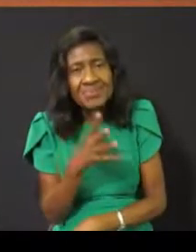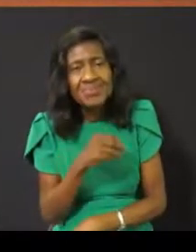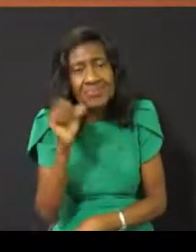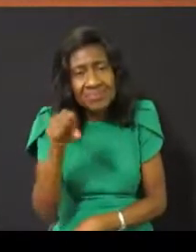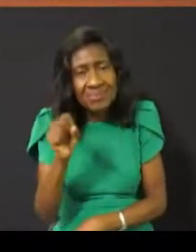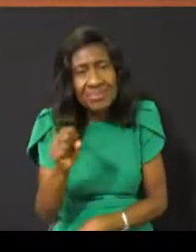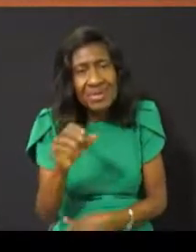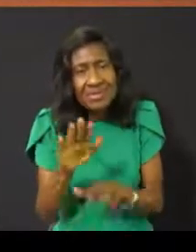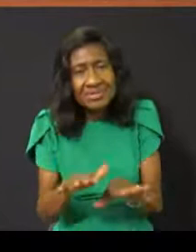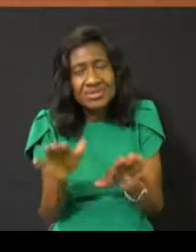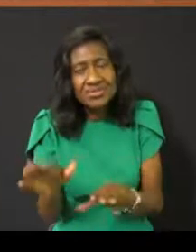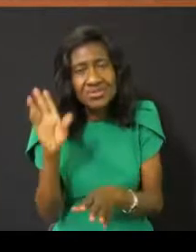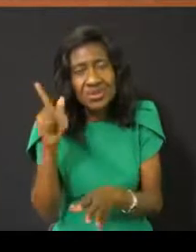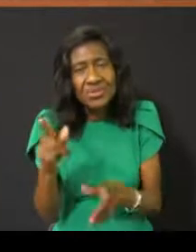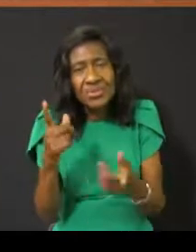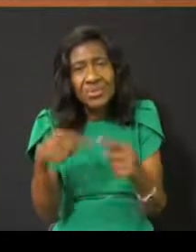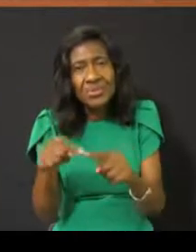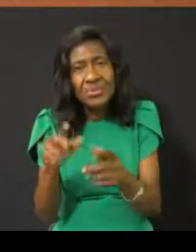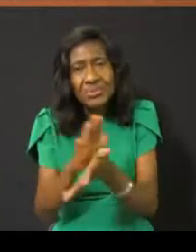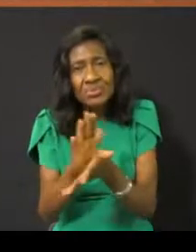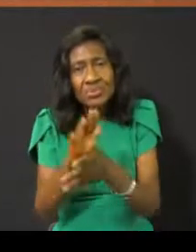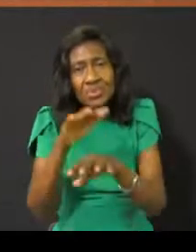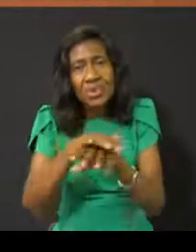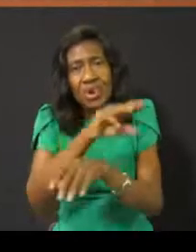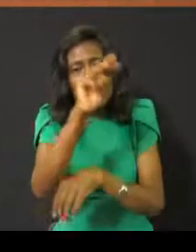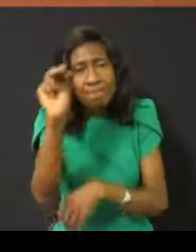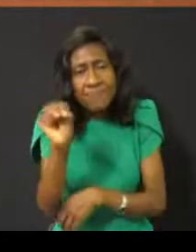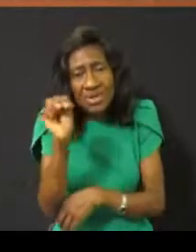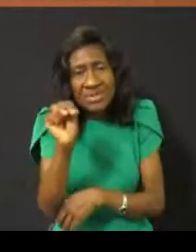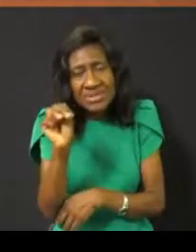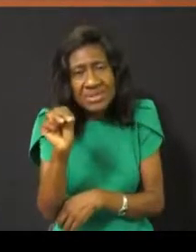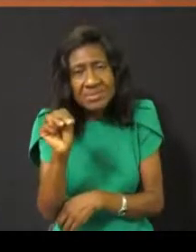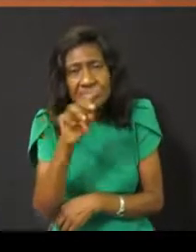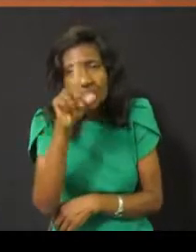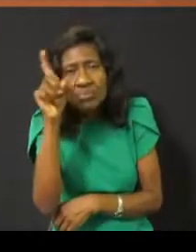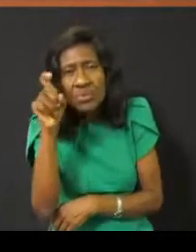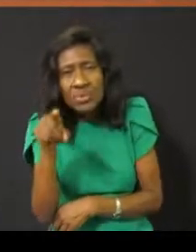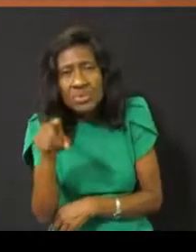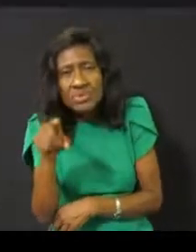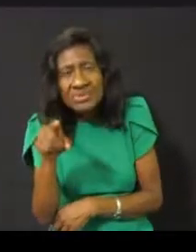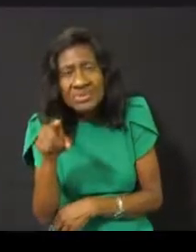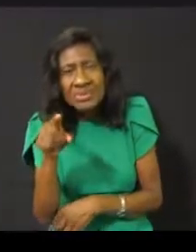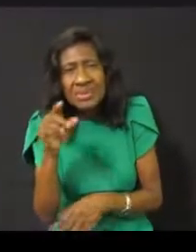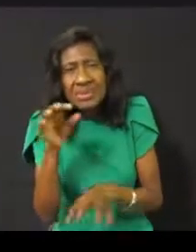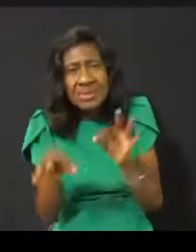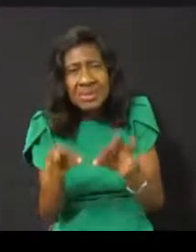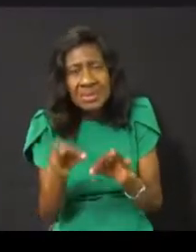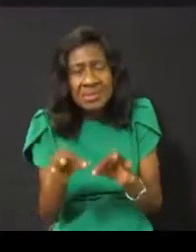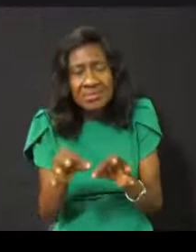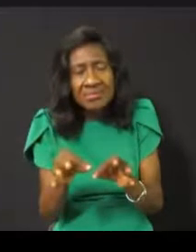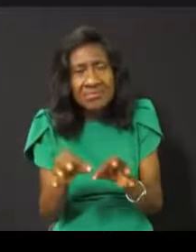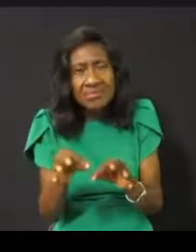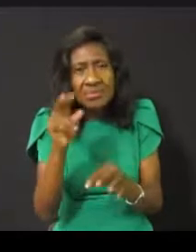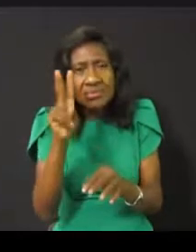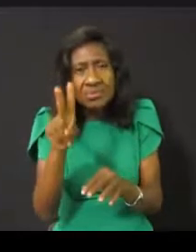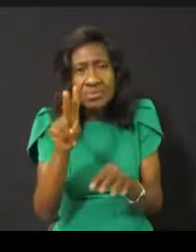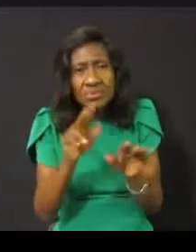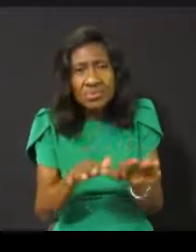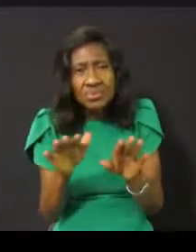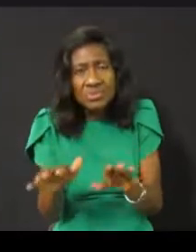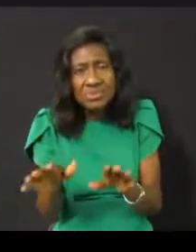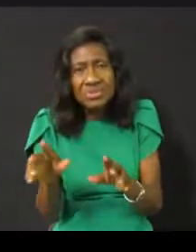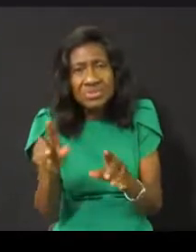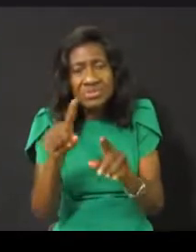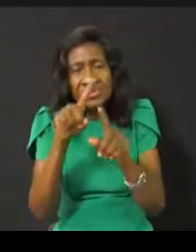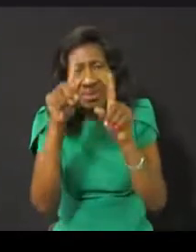Okay, because this is what everybody wants to know is at the moment, the rules are that if 2 kids test positive in a class, the whole class has to, and their families